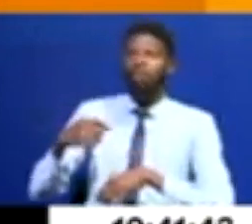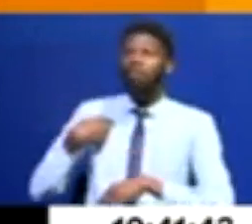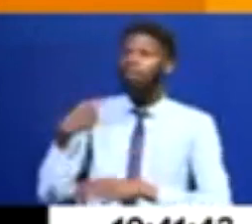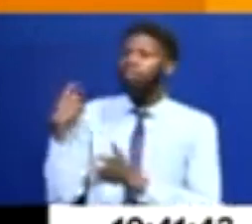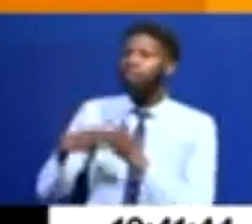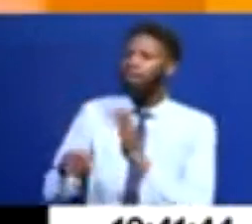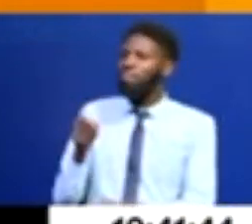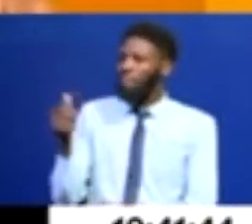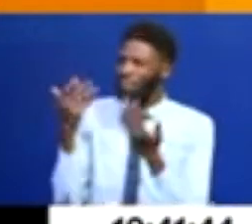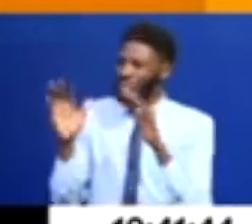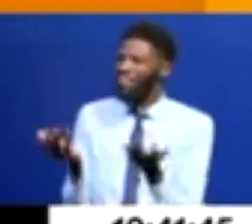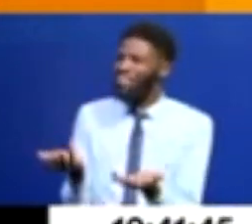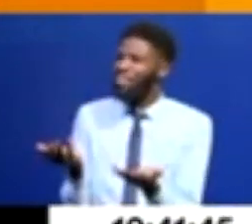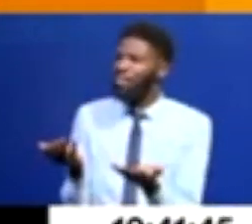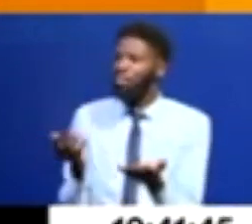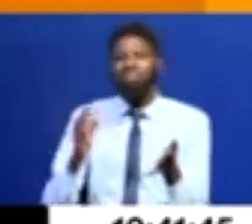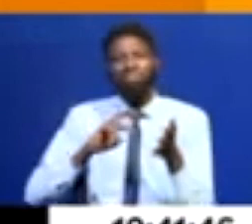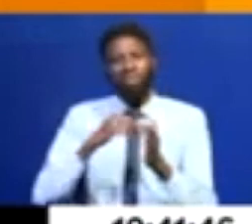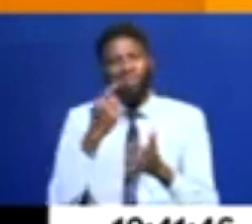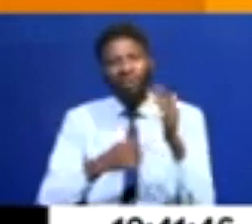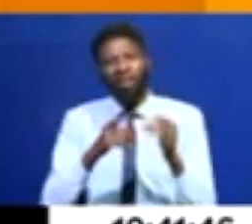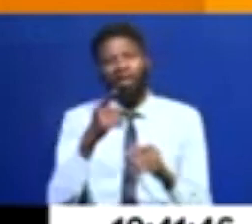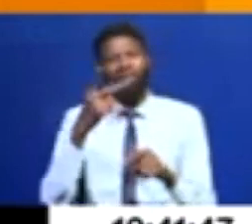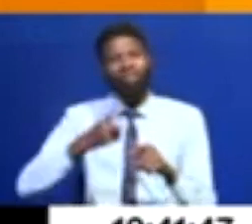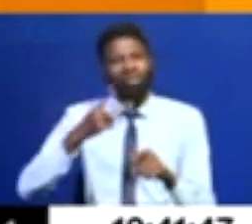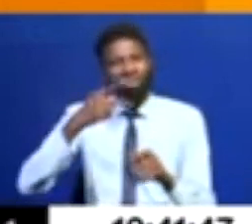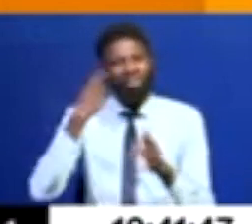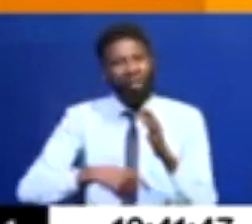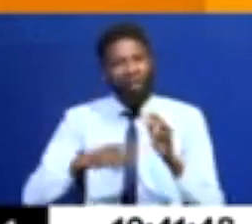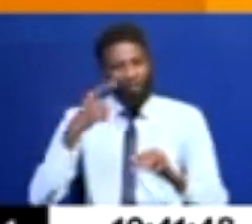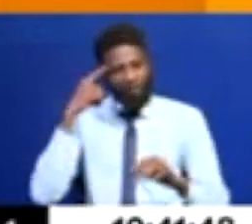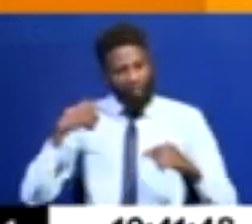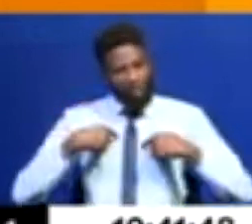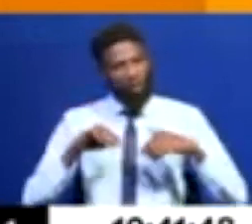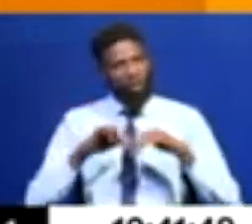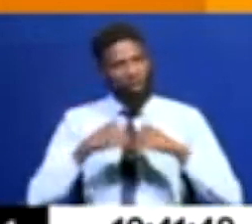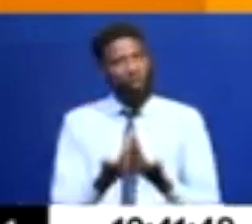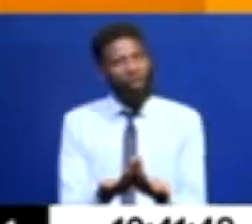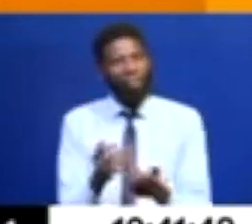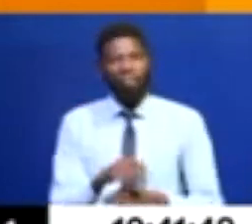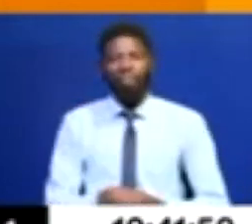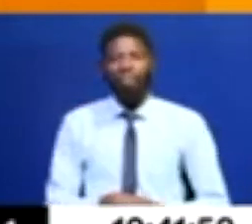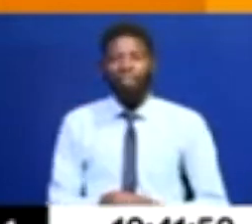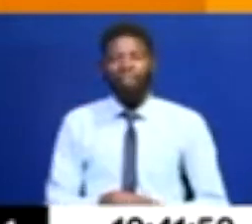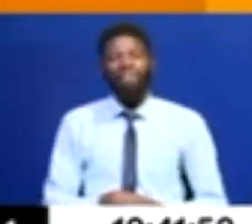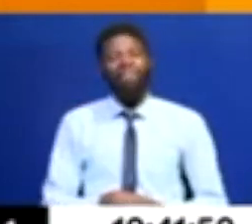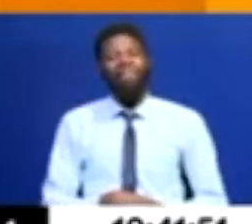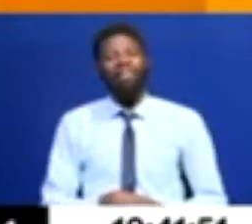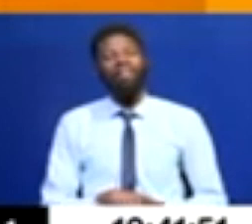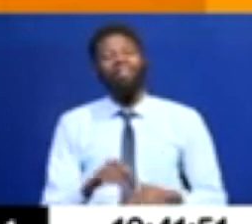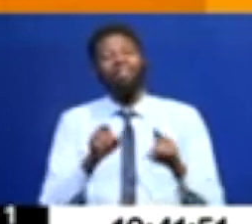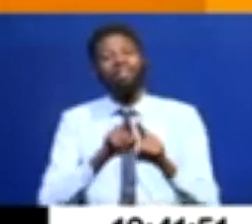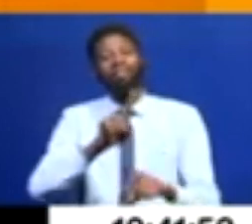isn't this more Kamwara double taxation on me? The same question was posed yesterday to